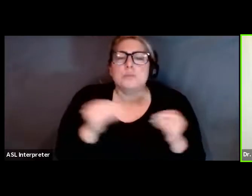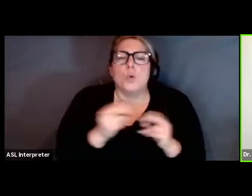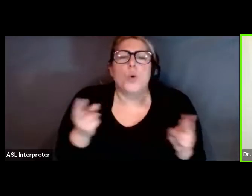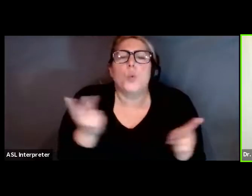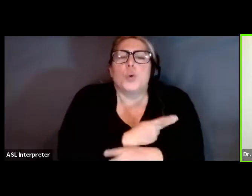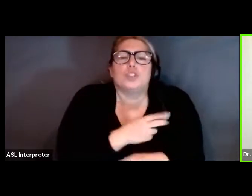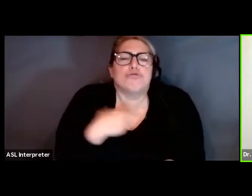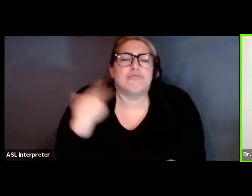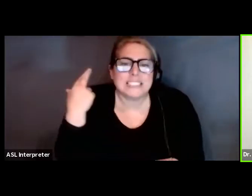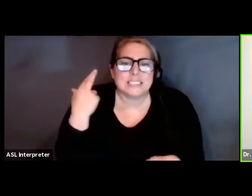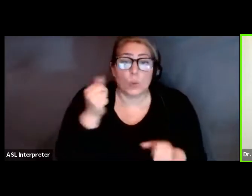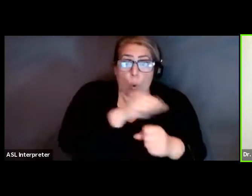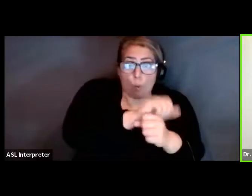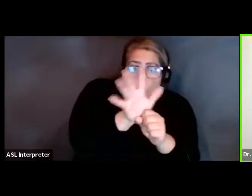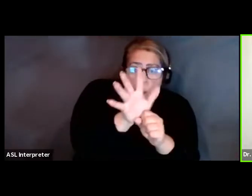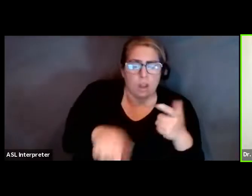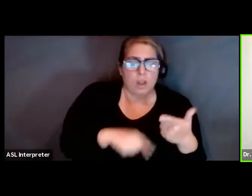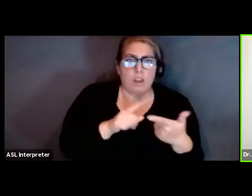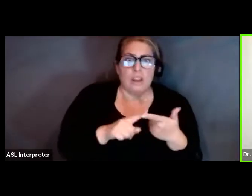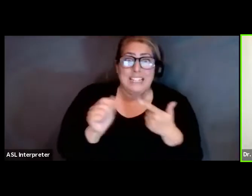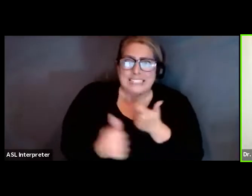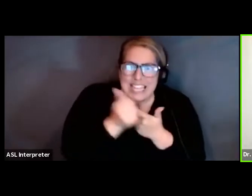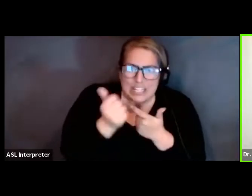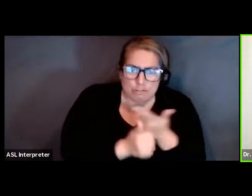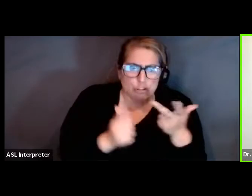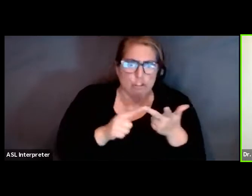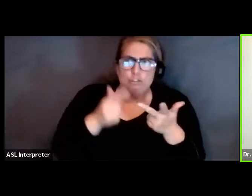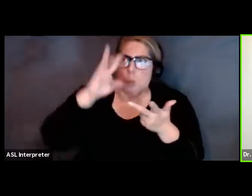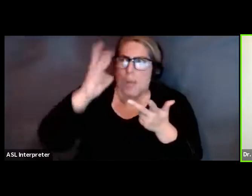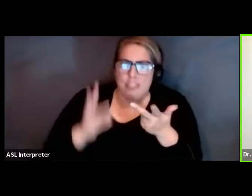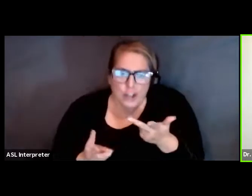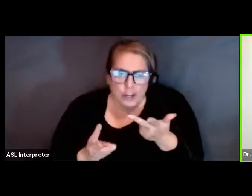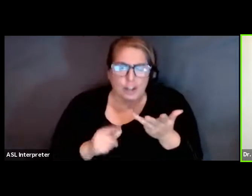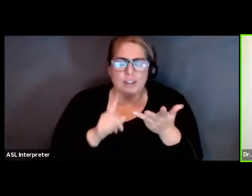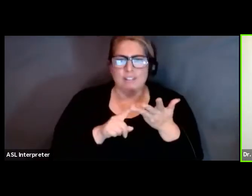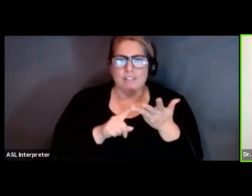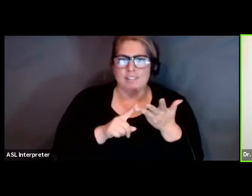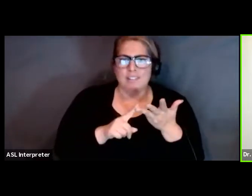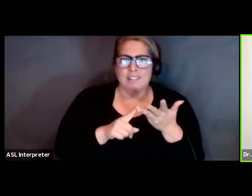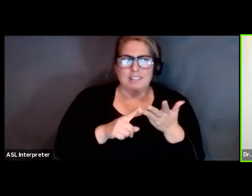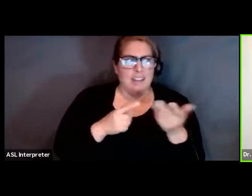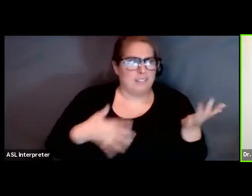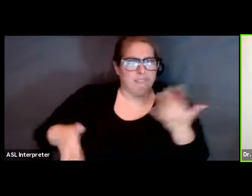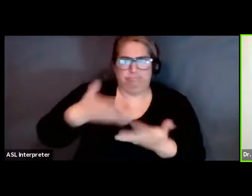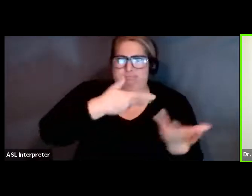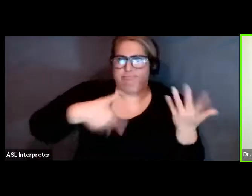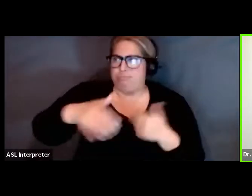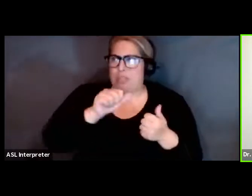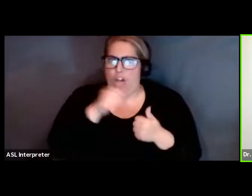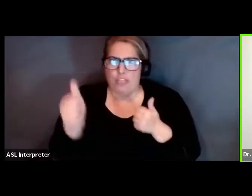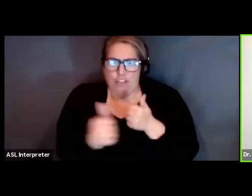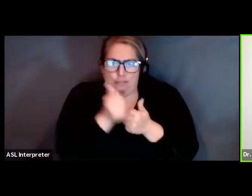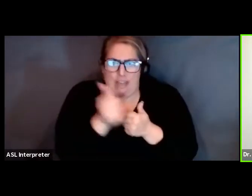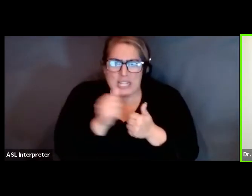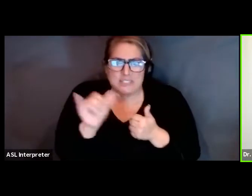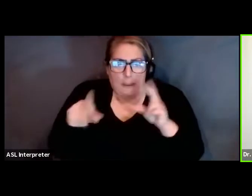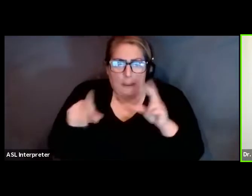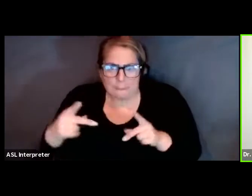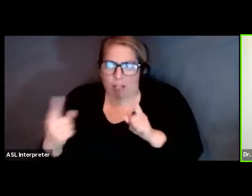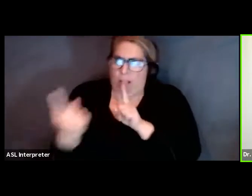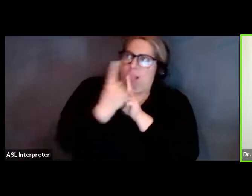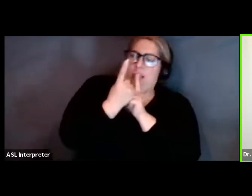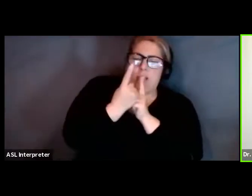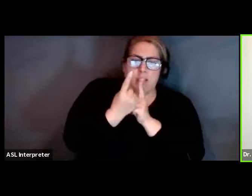interpersonal danger, or congregate settings where they faced exposure and other threats. Job